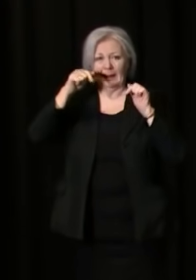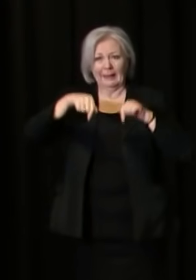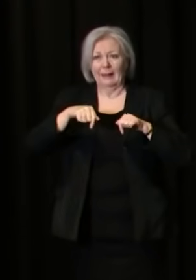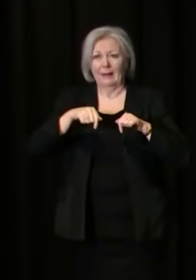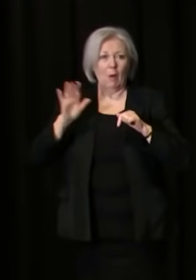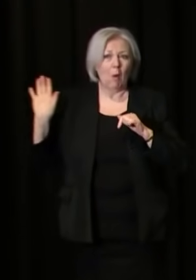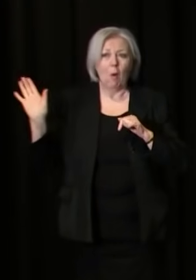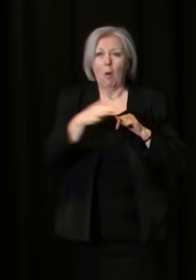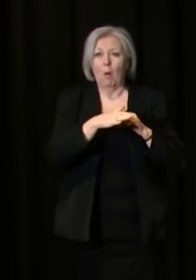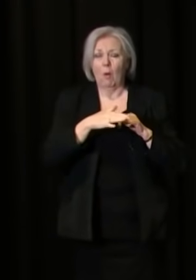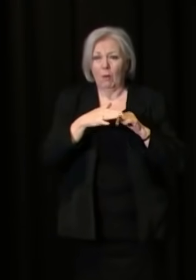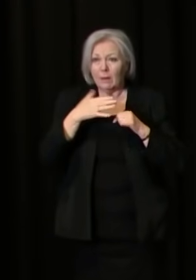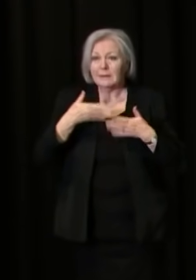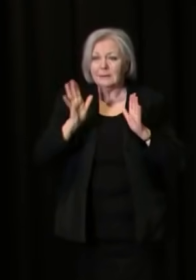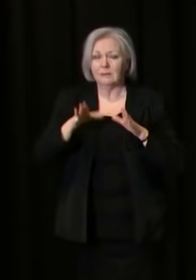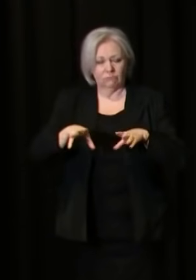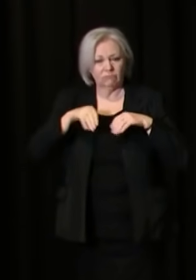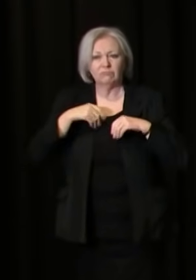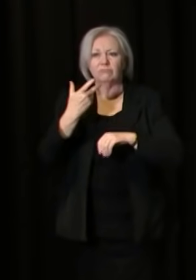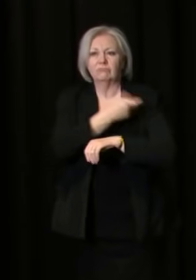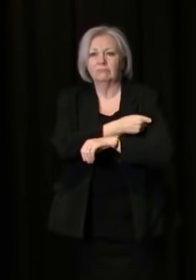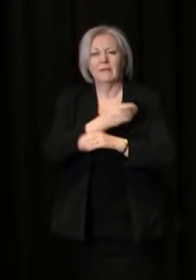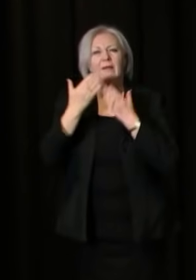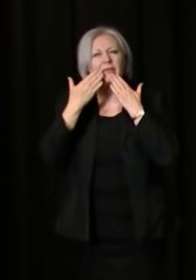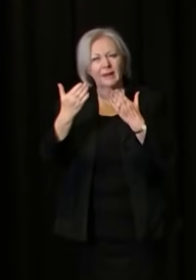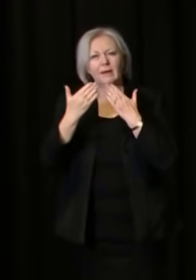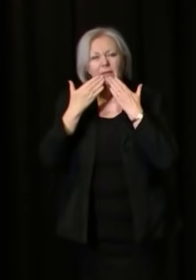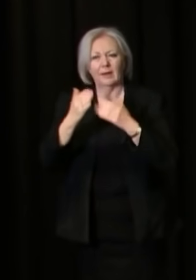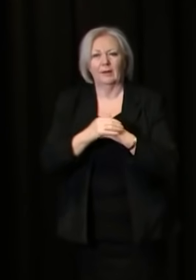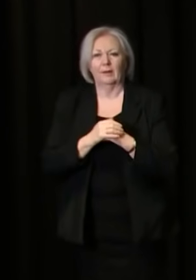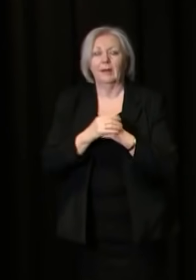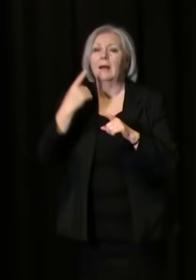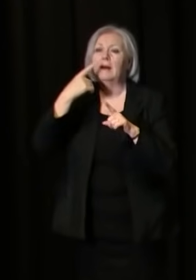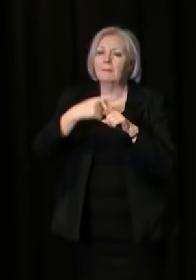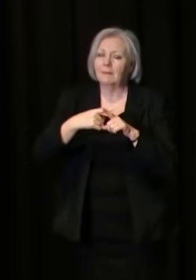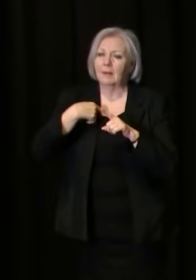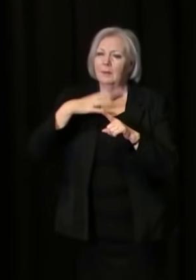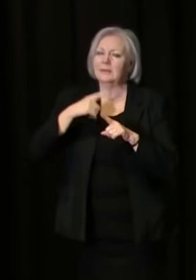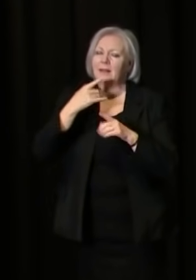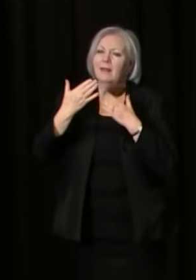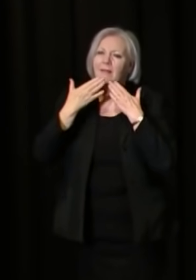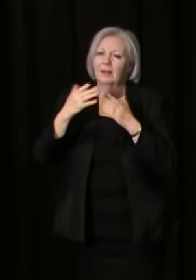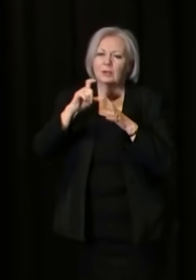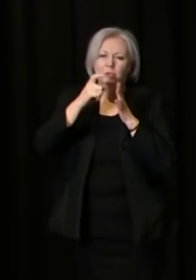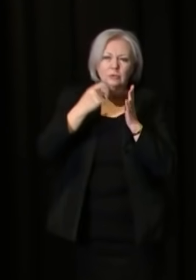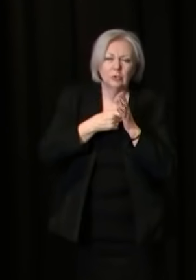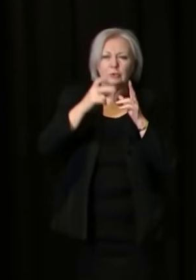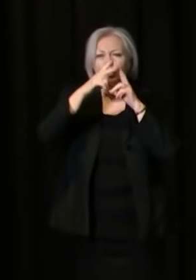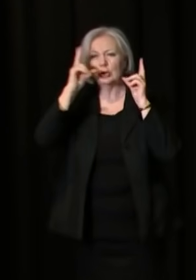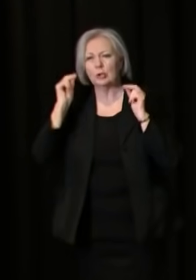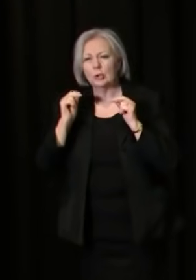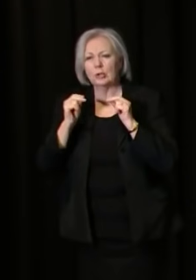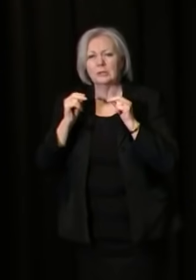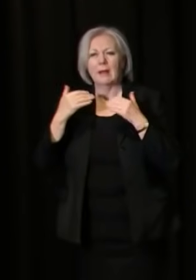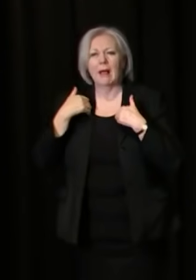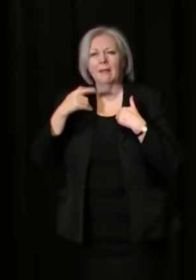to these last two milestones. And can I take this opportunity of thanking yet again our healthcare workforce,